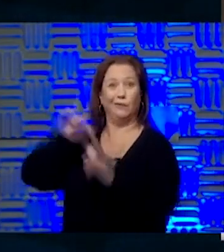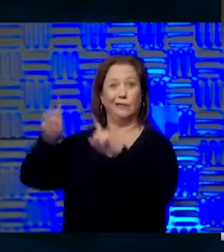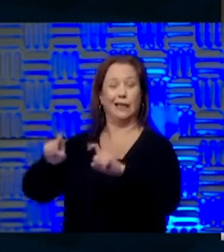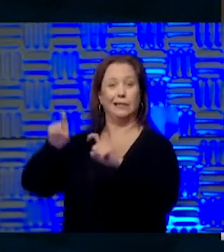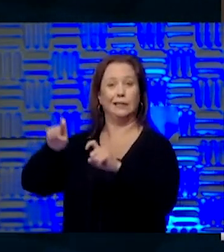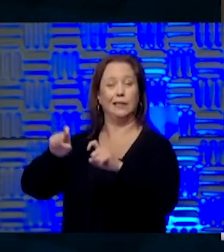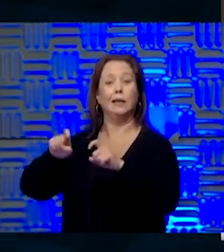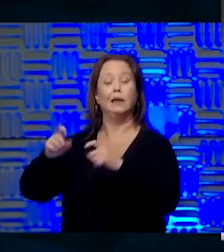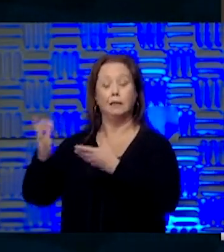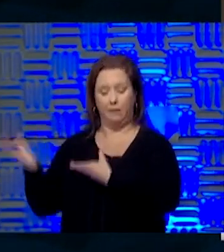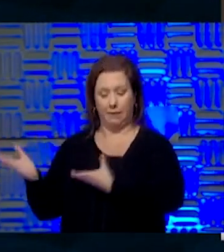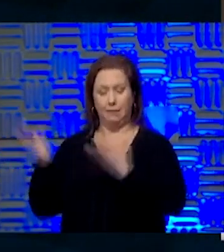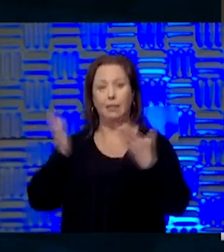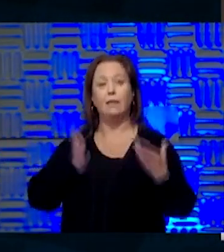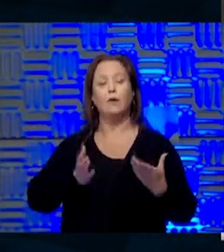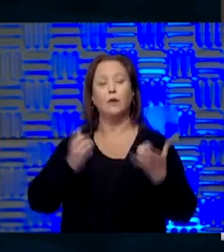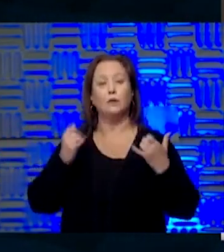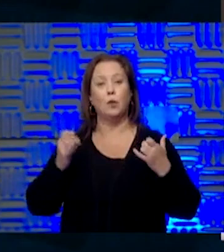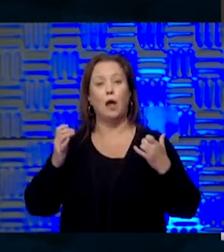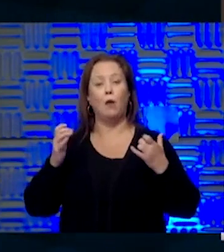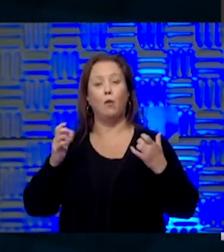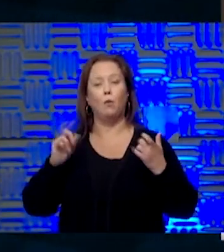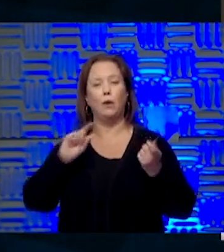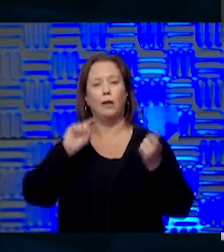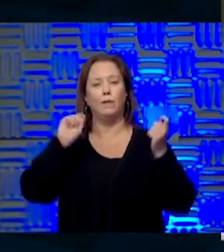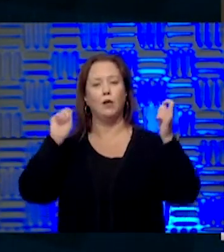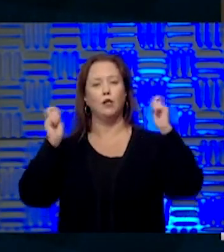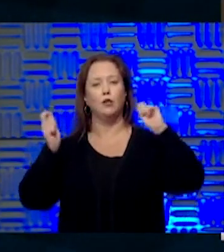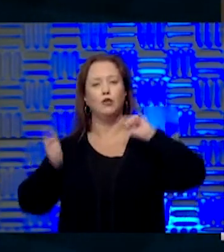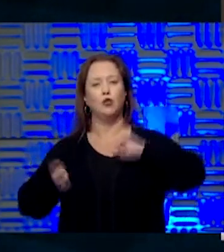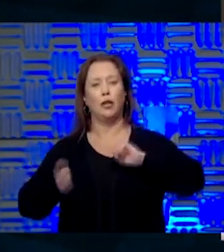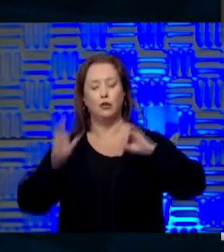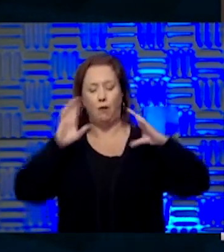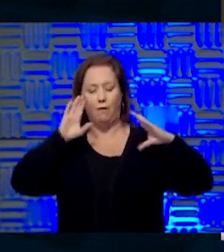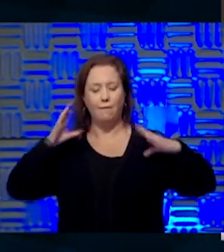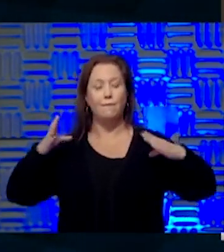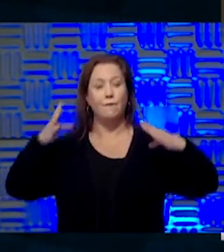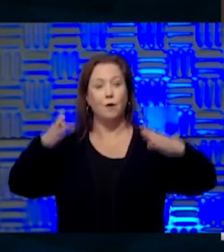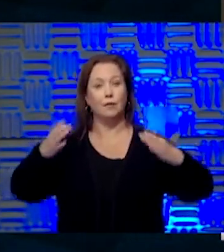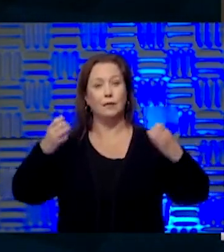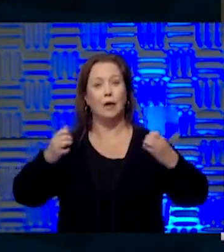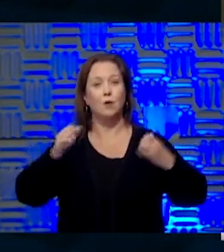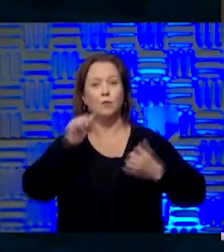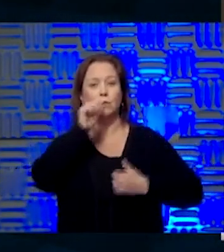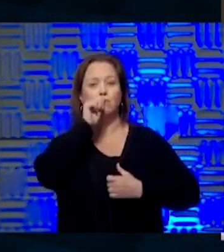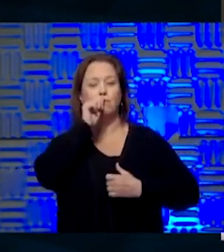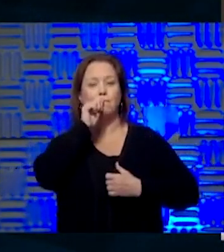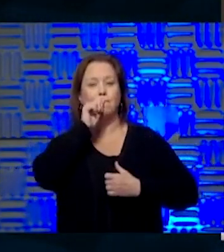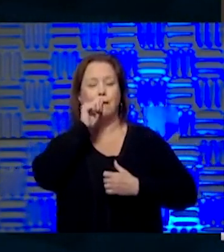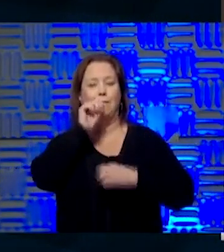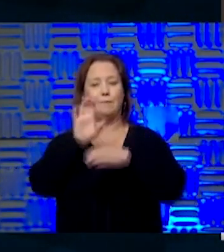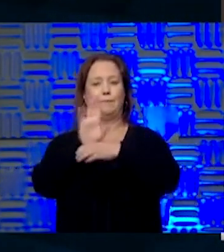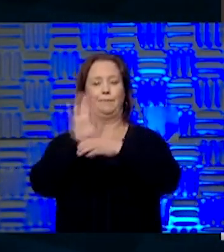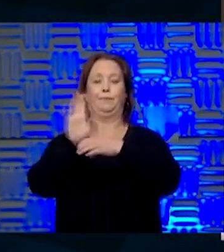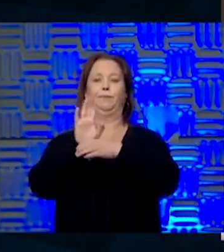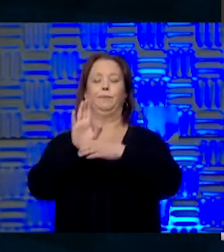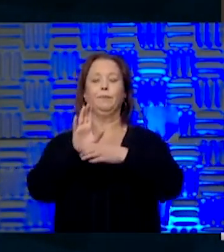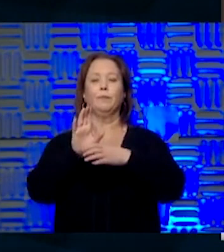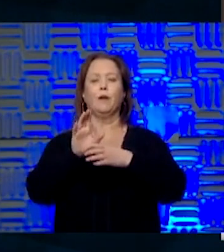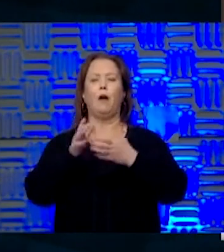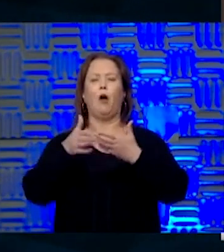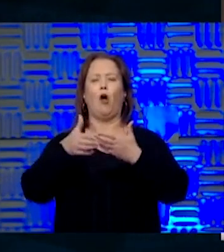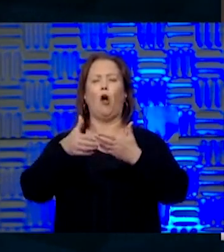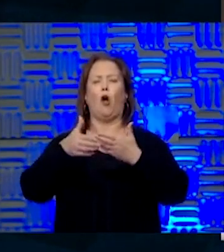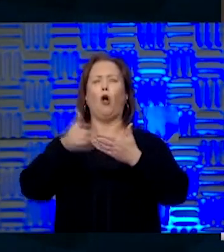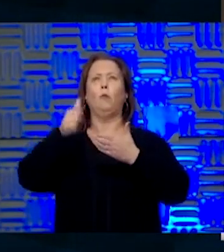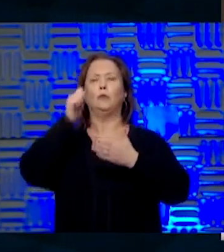been delivered, and the focus is now shifted to the private sector. And almost every